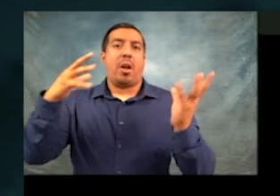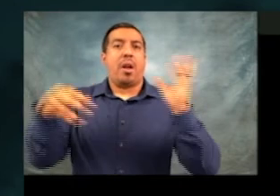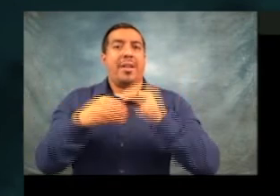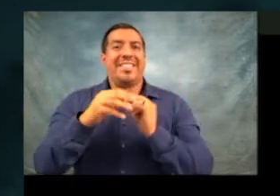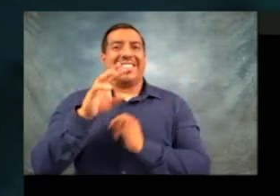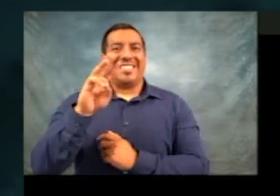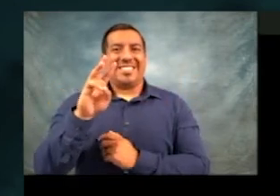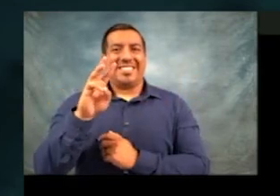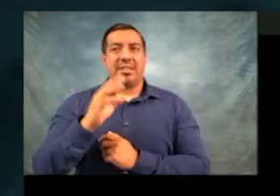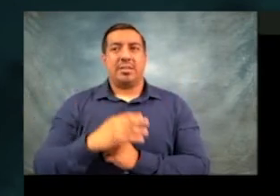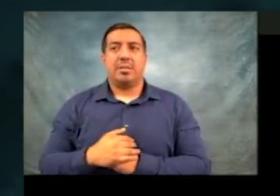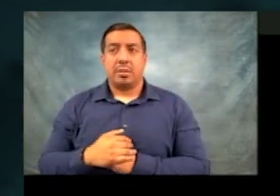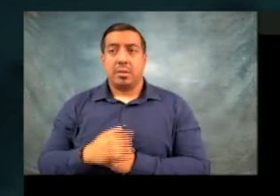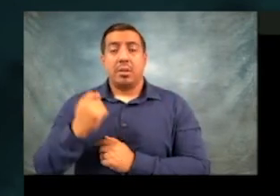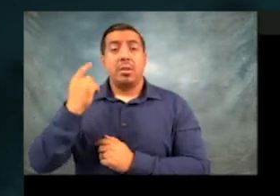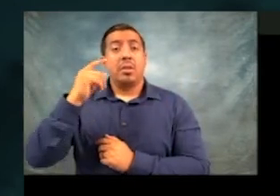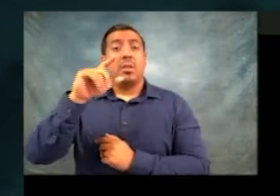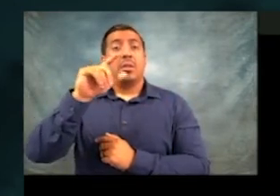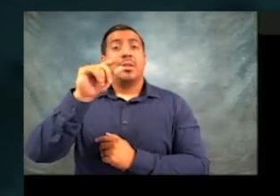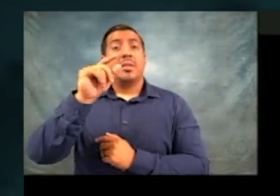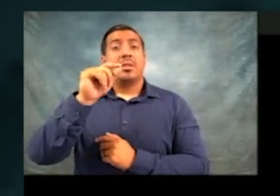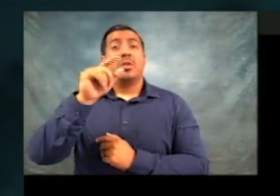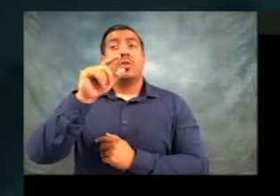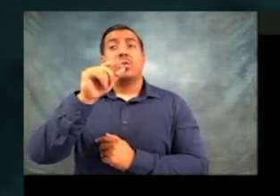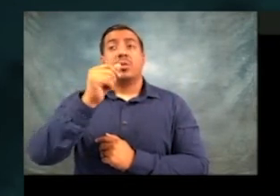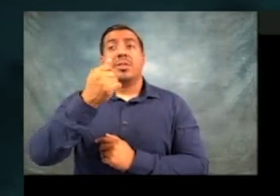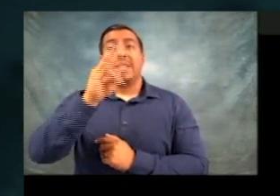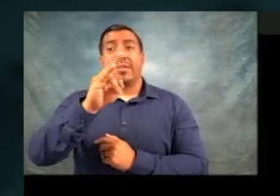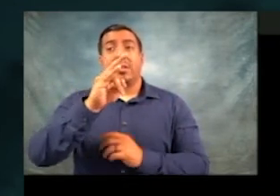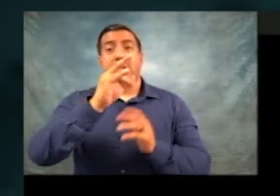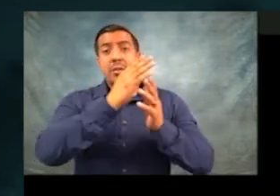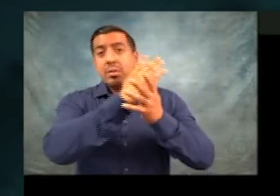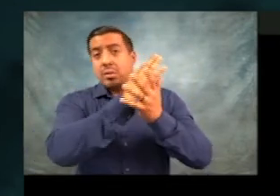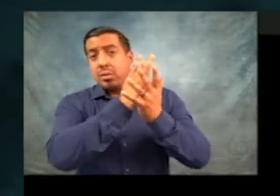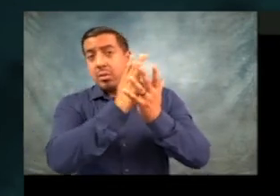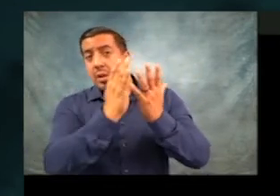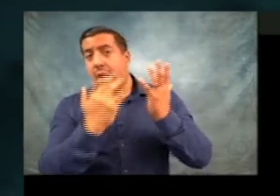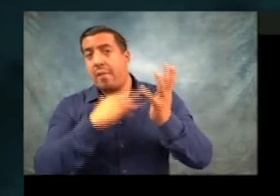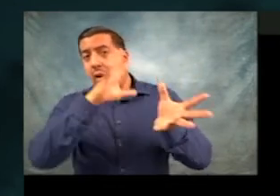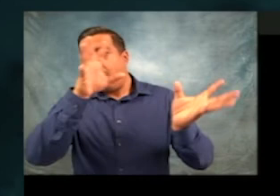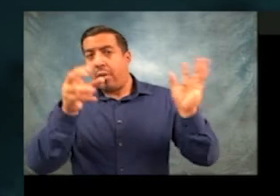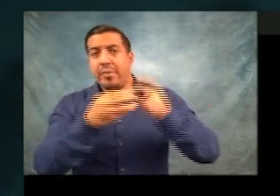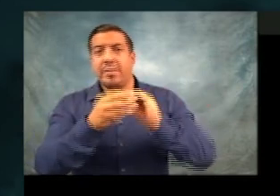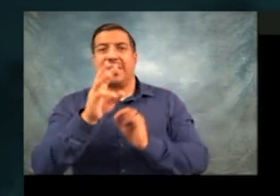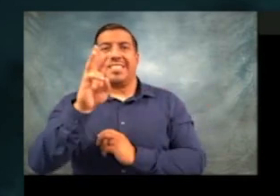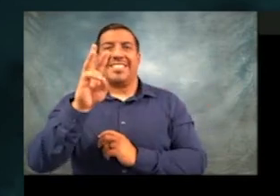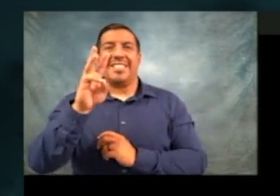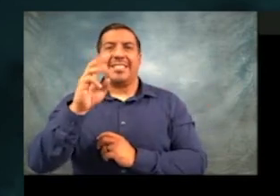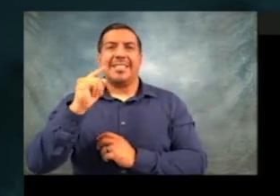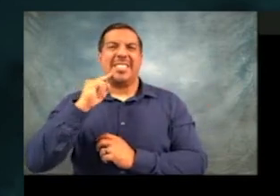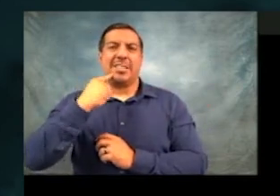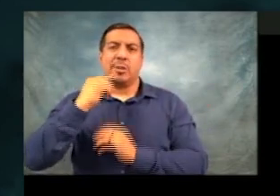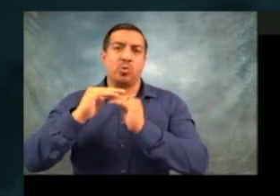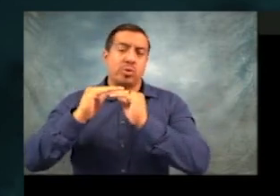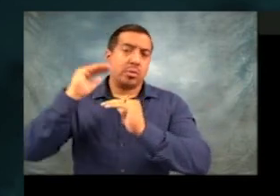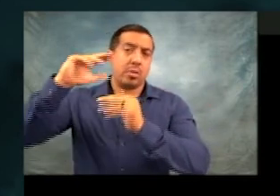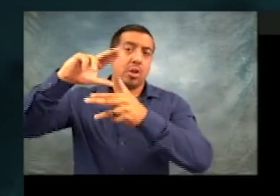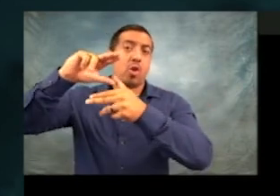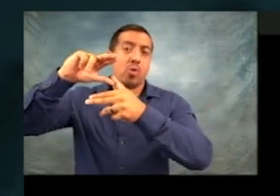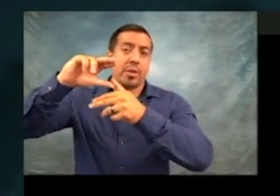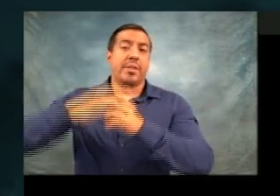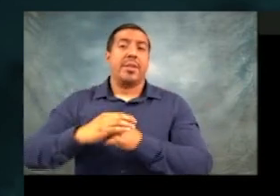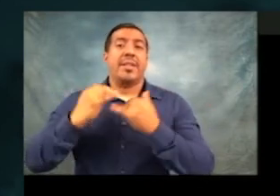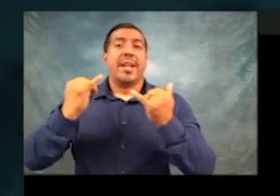since 2017, 14 landfalling hurricanes, including 6 major hurricanes. During this time, there have only